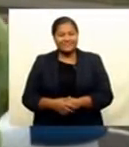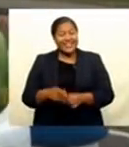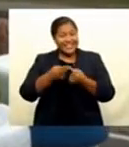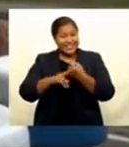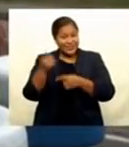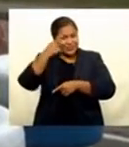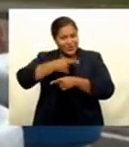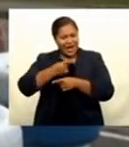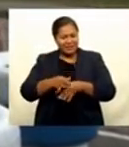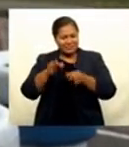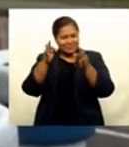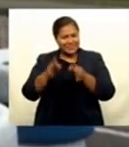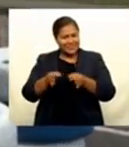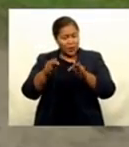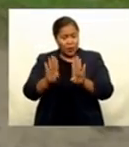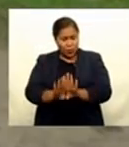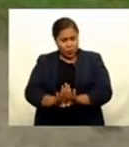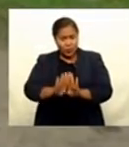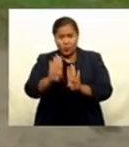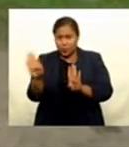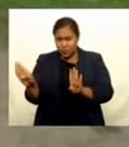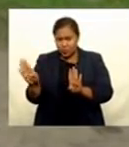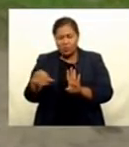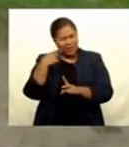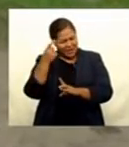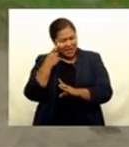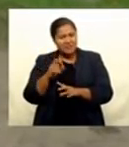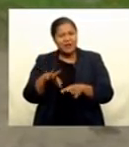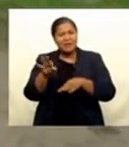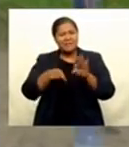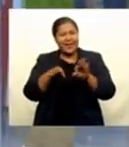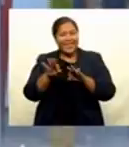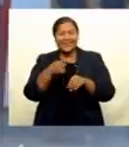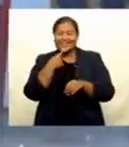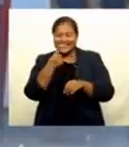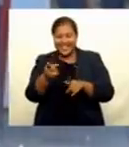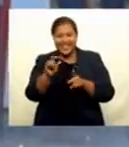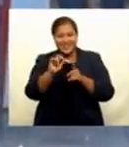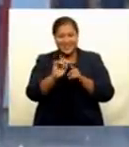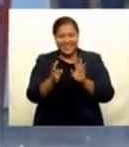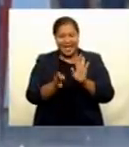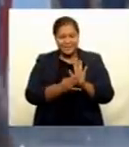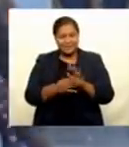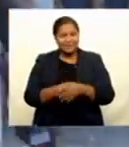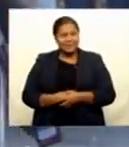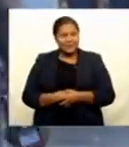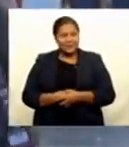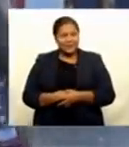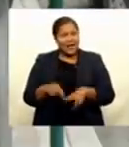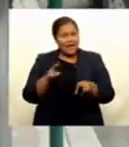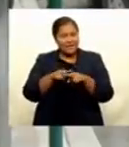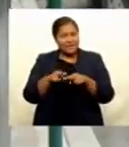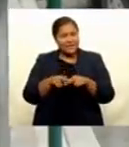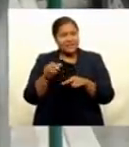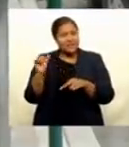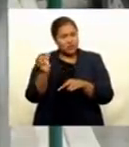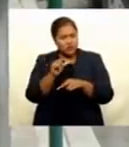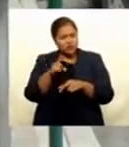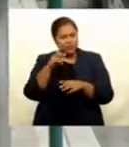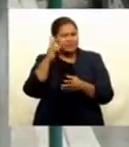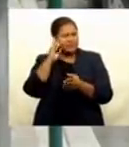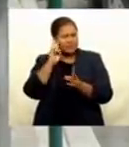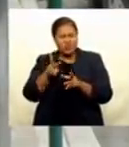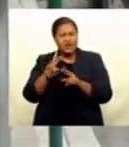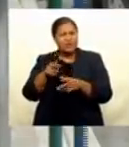In the news tonight, decision to relax restriction was carefully mapped out, says PM. Fijians should seek